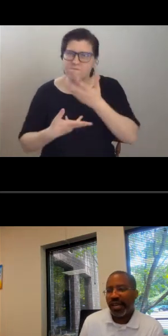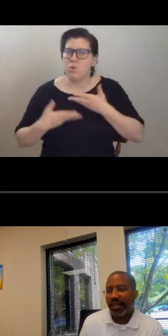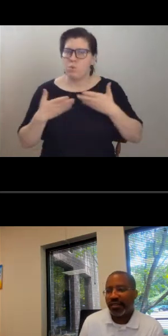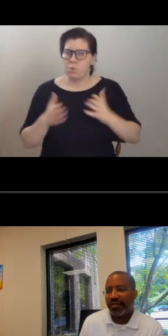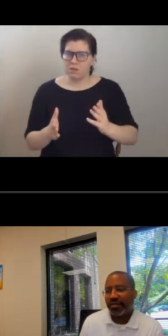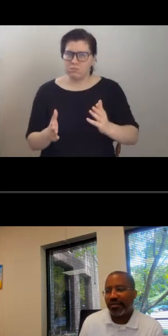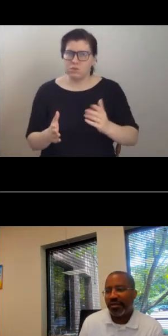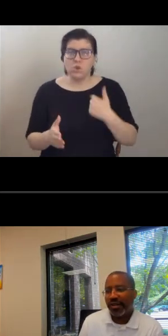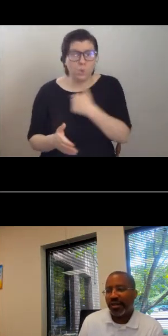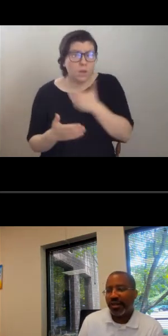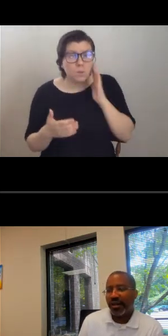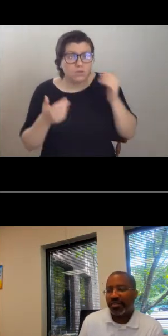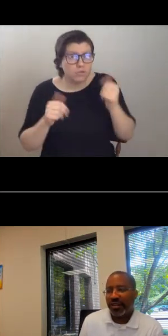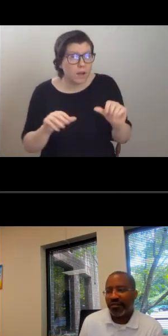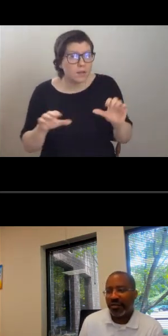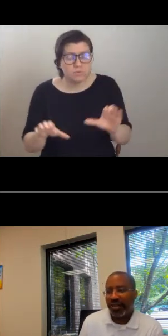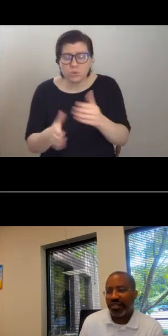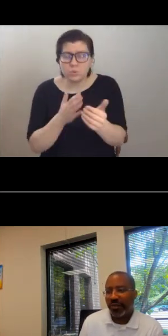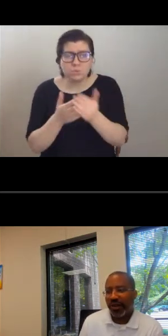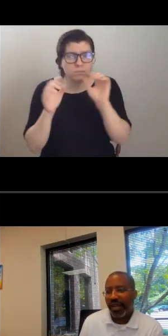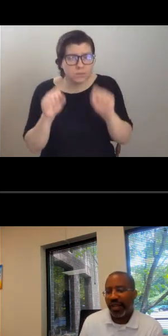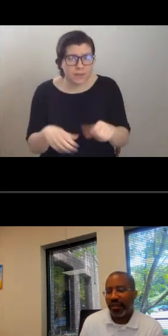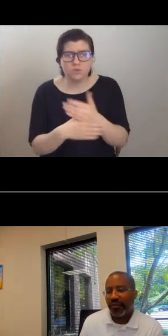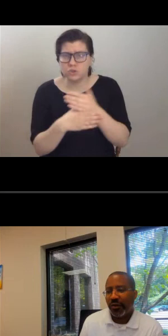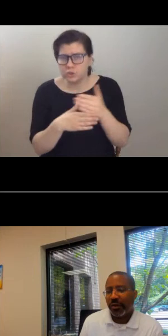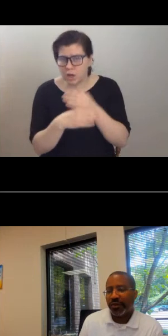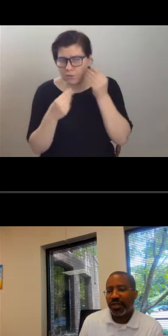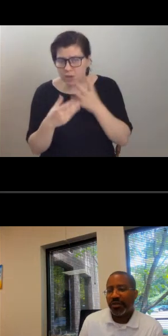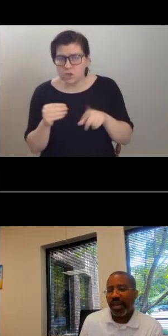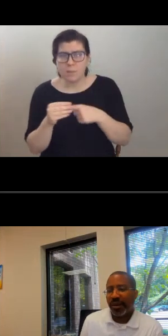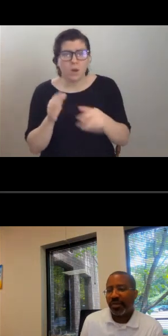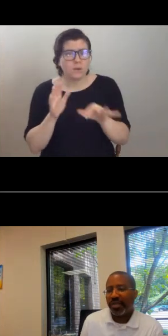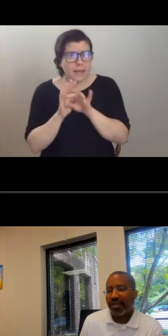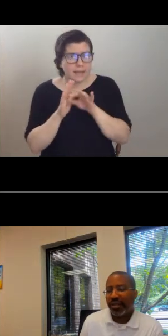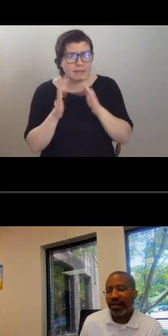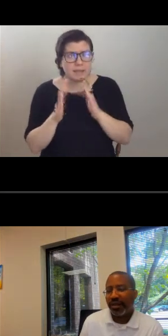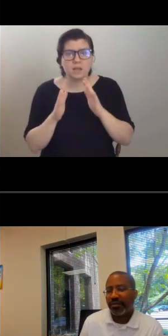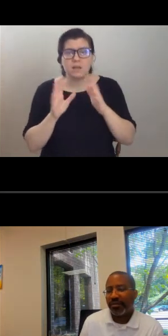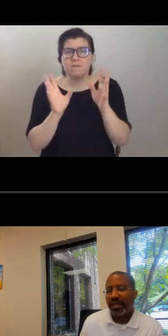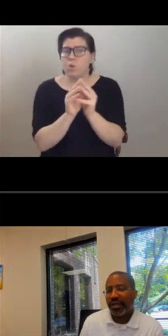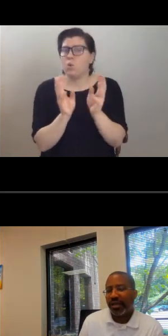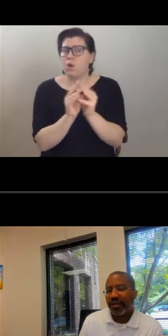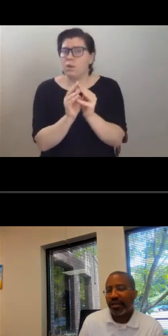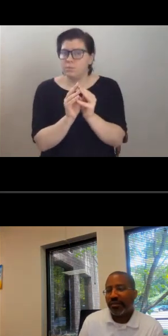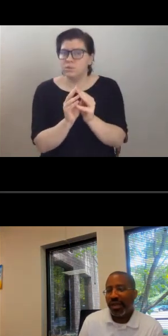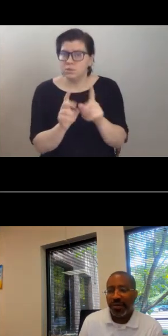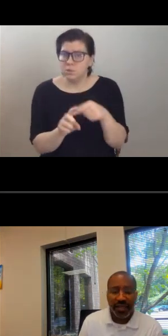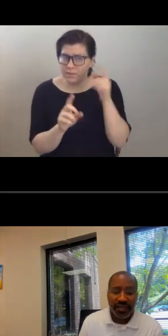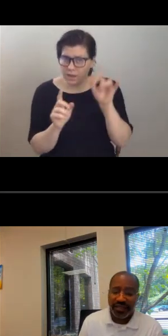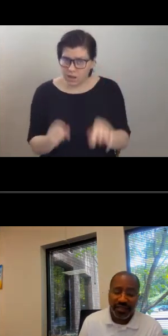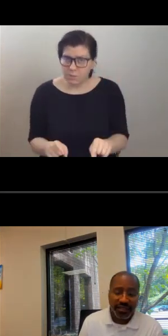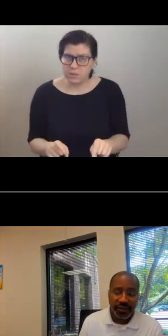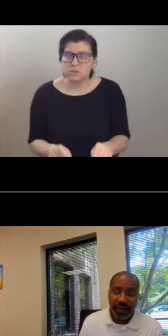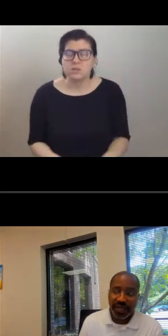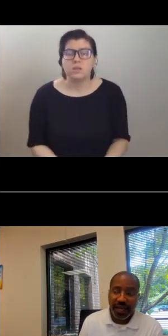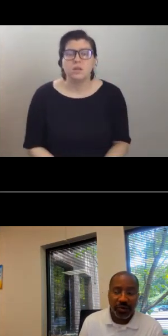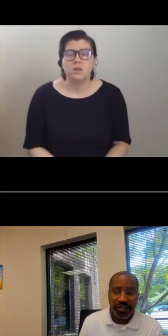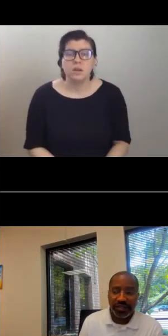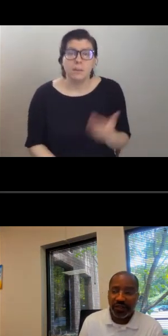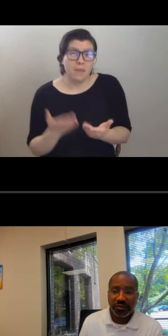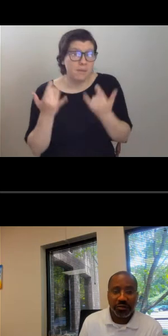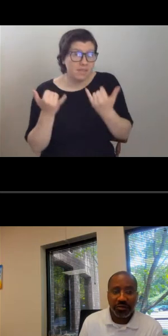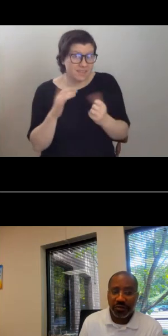do what we can to share information about candidate forums when those happen. Maybe in this season, there'll be